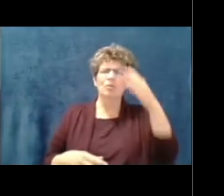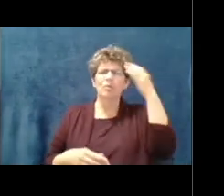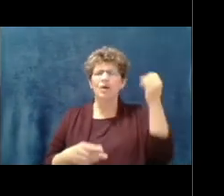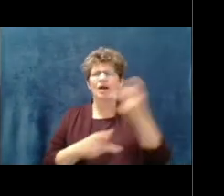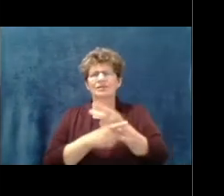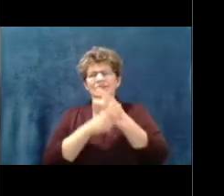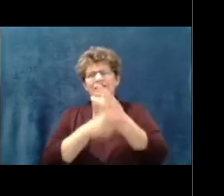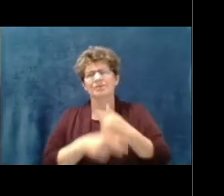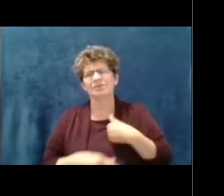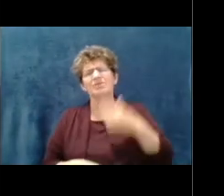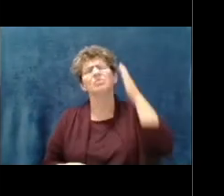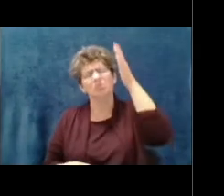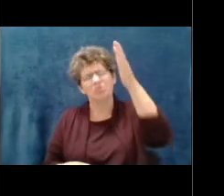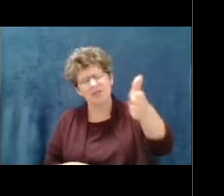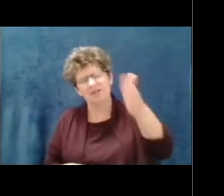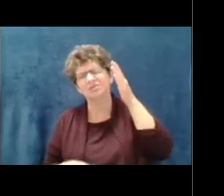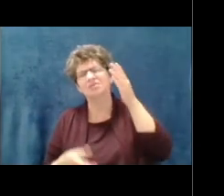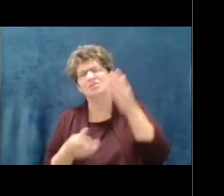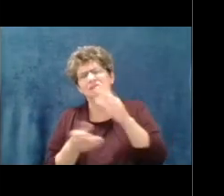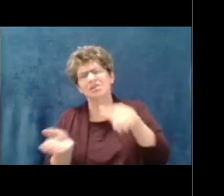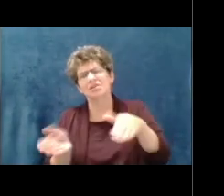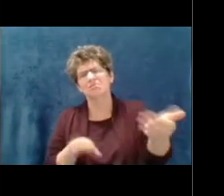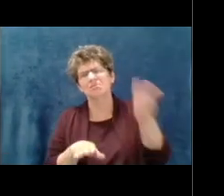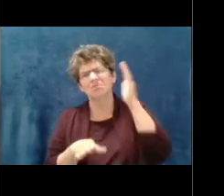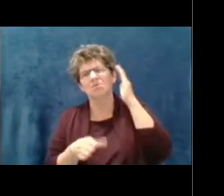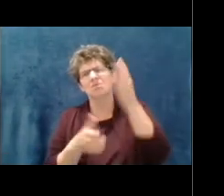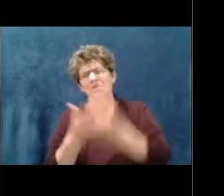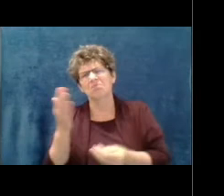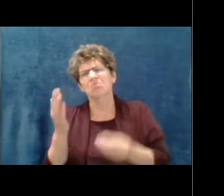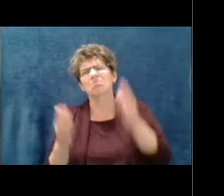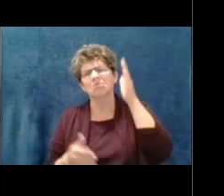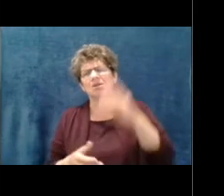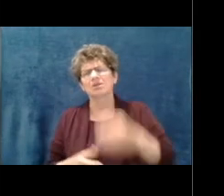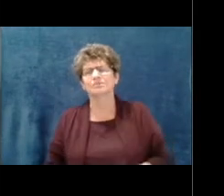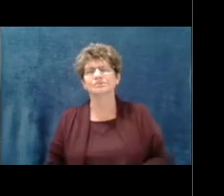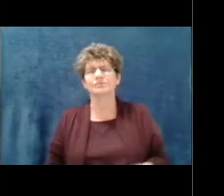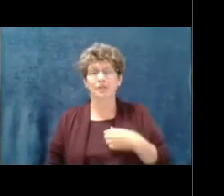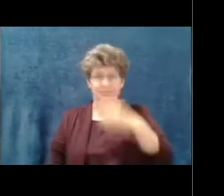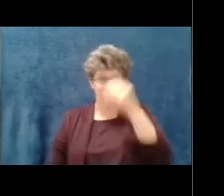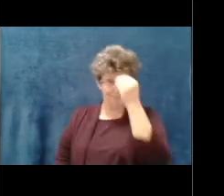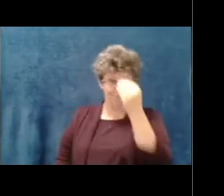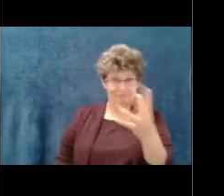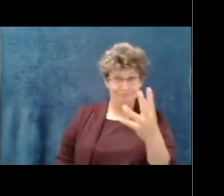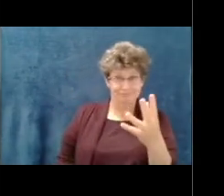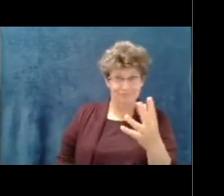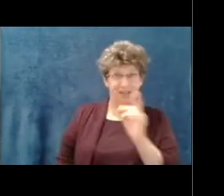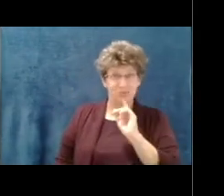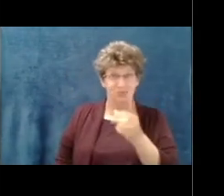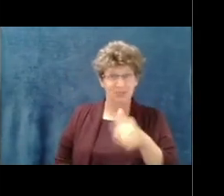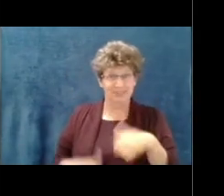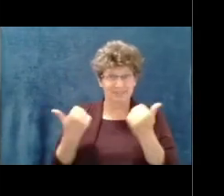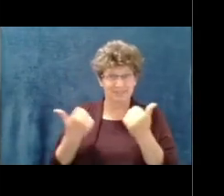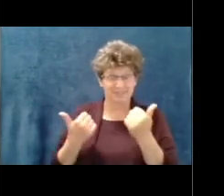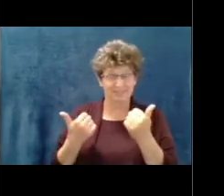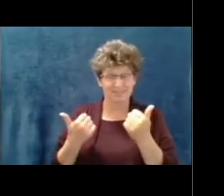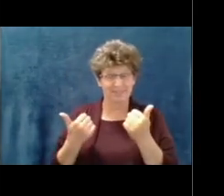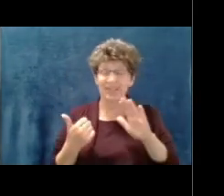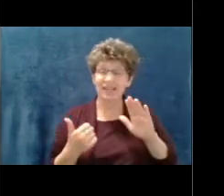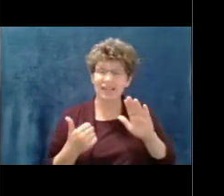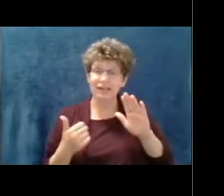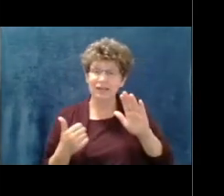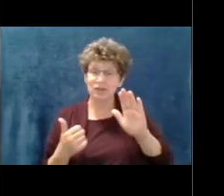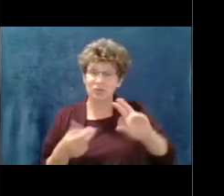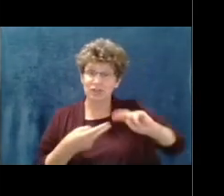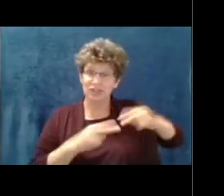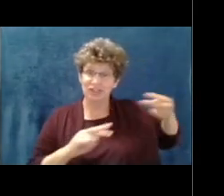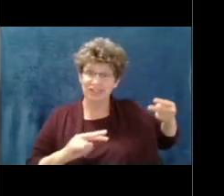smart aleck son-in-law who tells him that actually only about 25% of his longevity is determined by his genes.